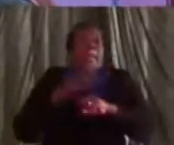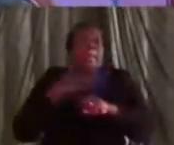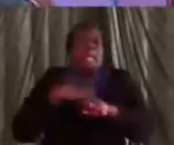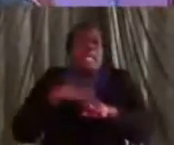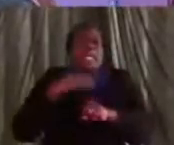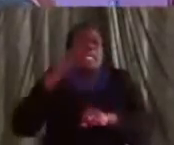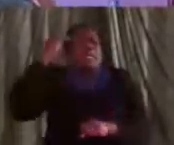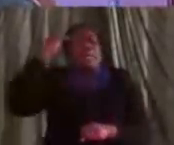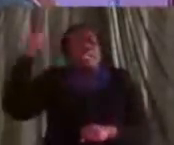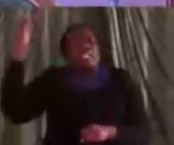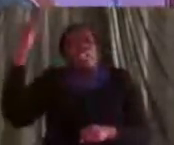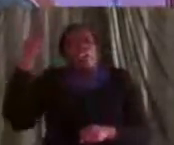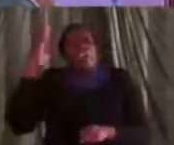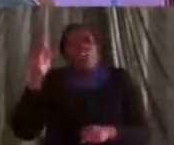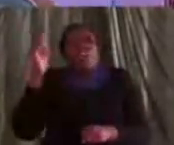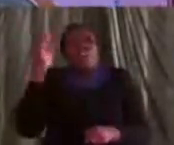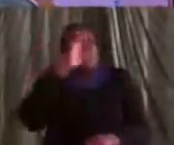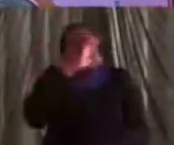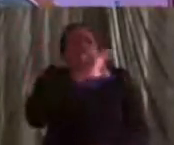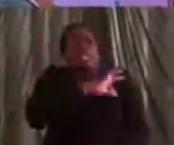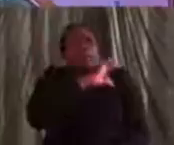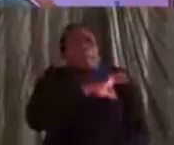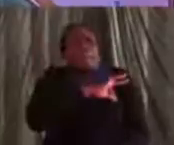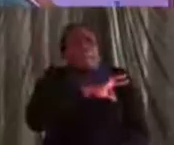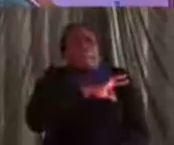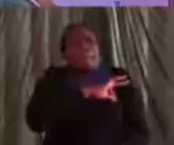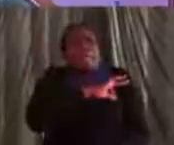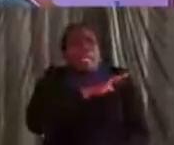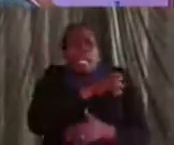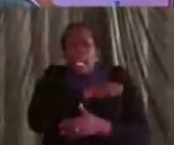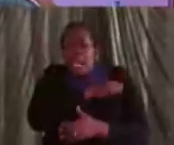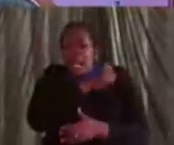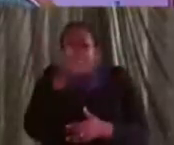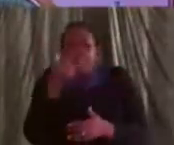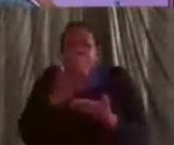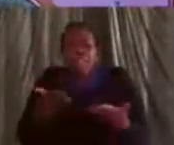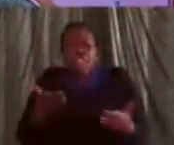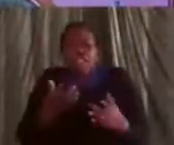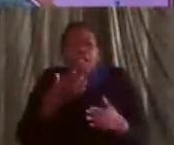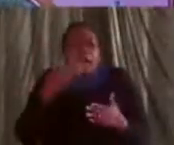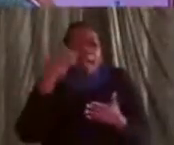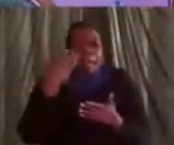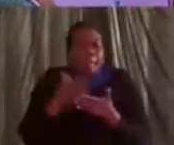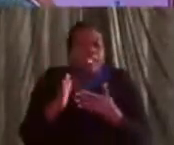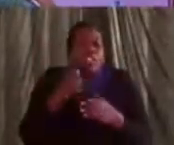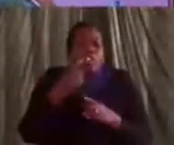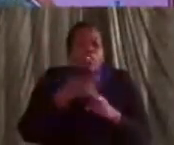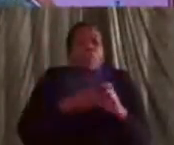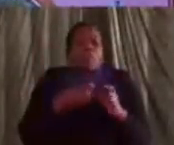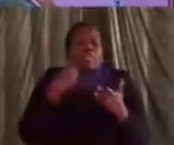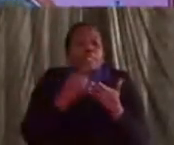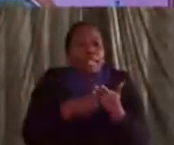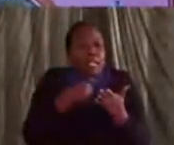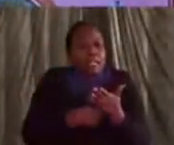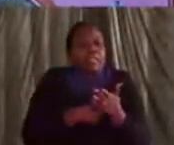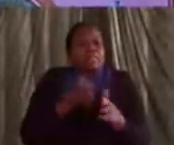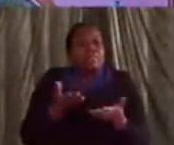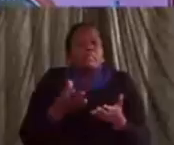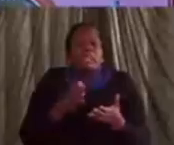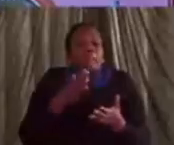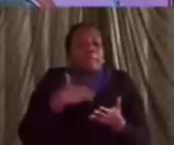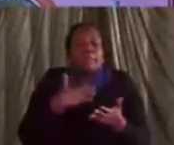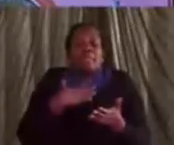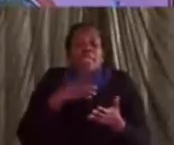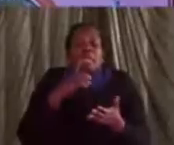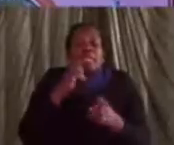of income was anything apart from salary. That's where I went wrong. In the future, I